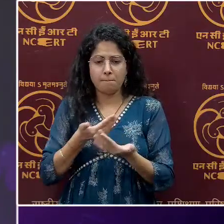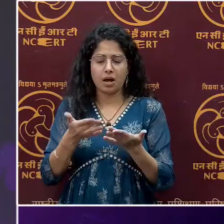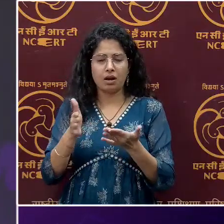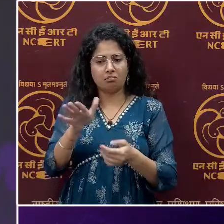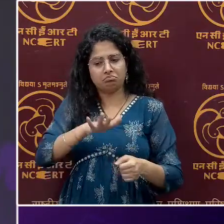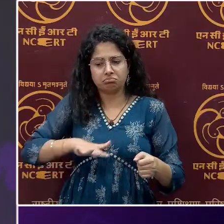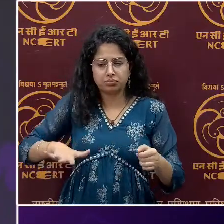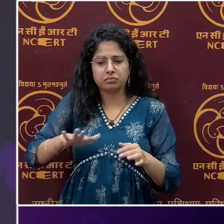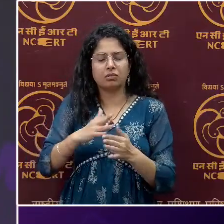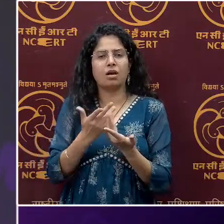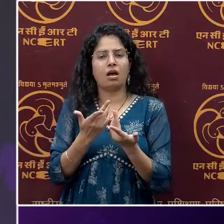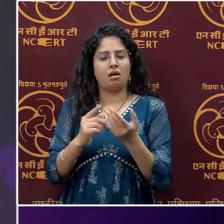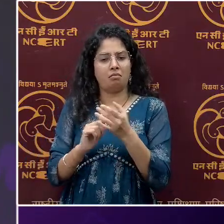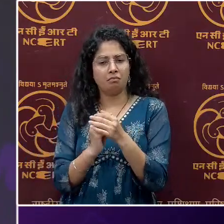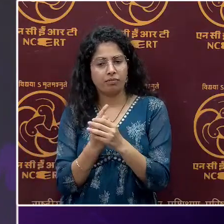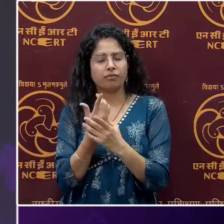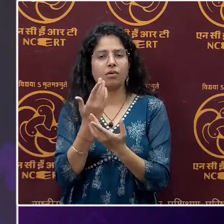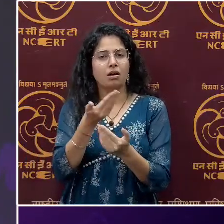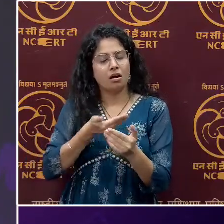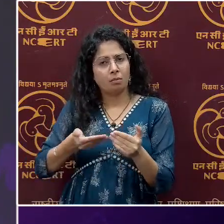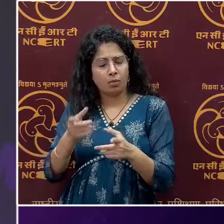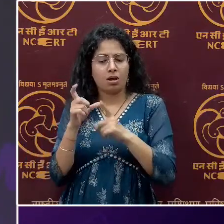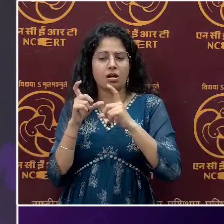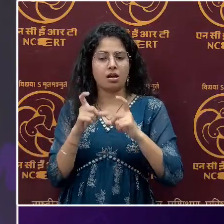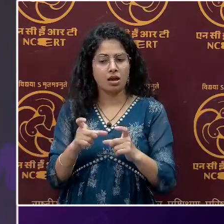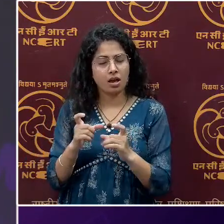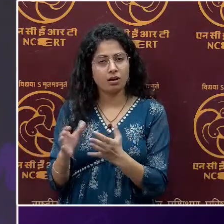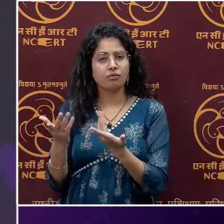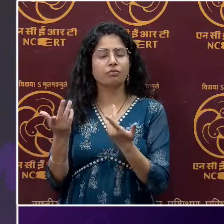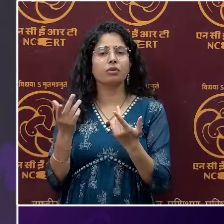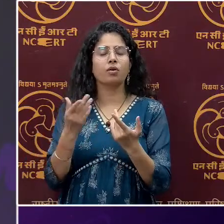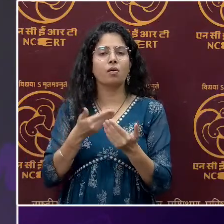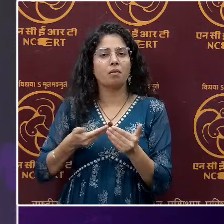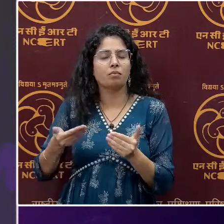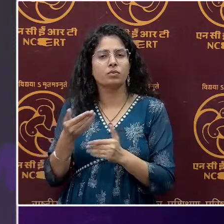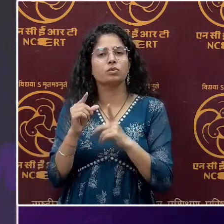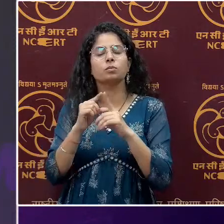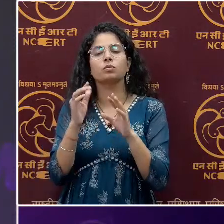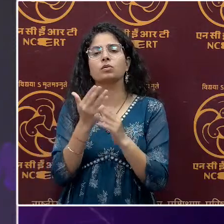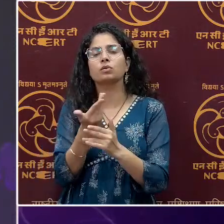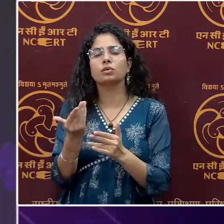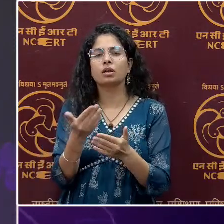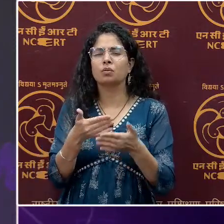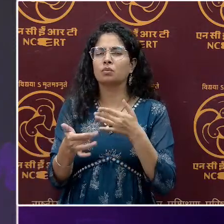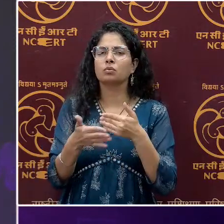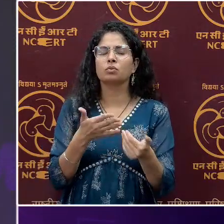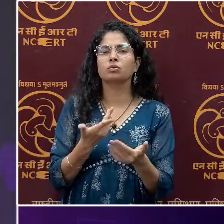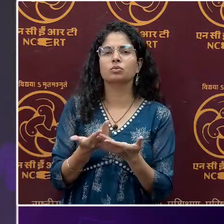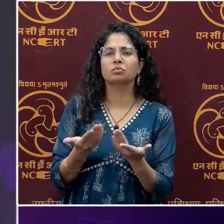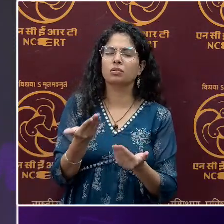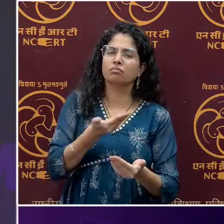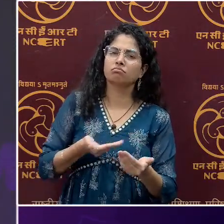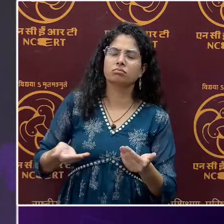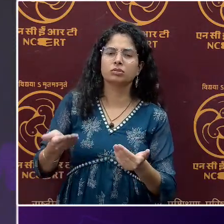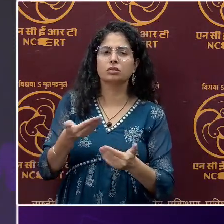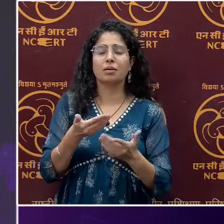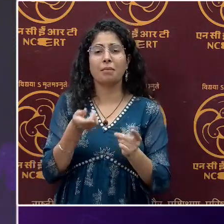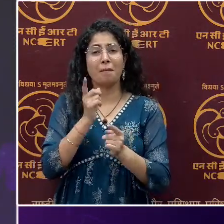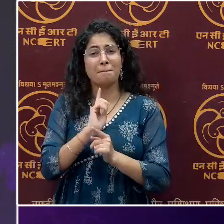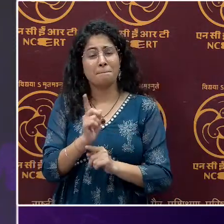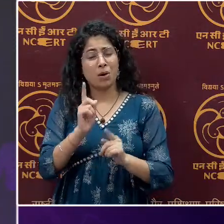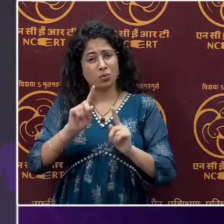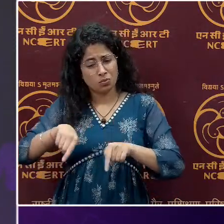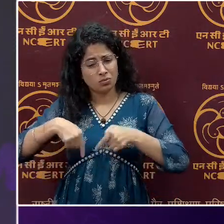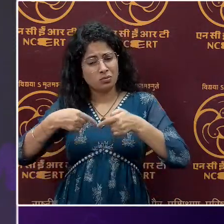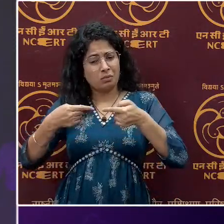are cultivating, we are the one who is taking care of, we are the one who is growing this everything, and then we are